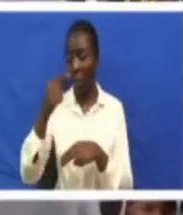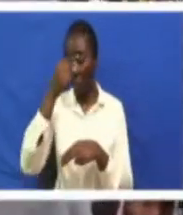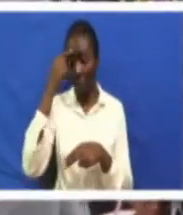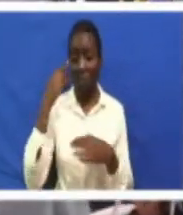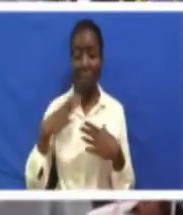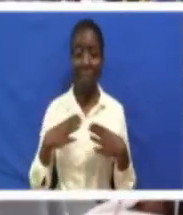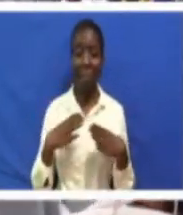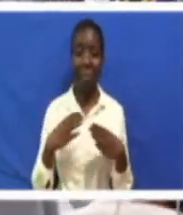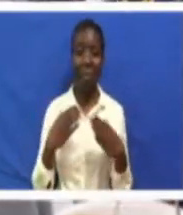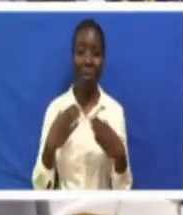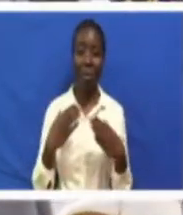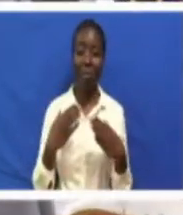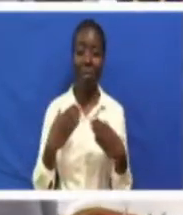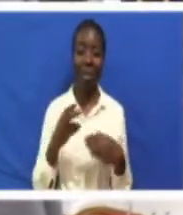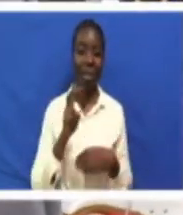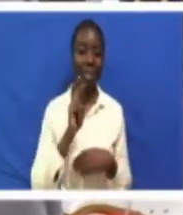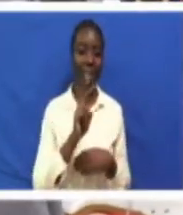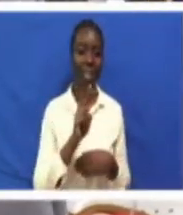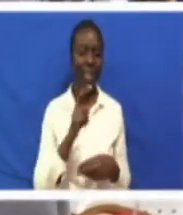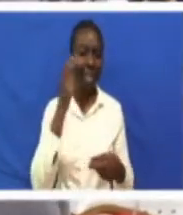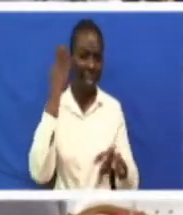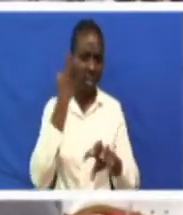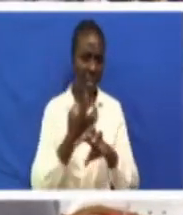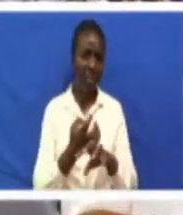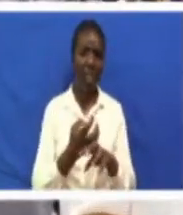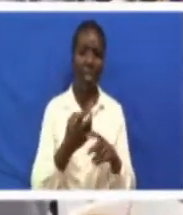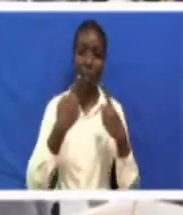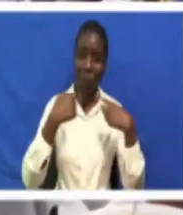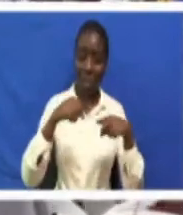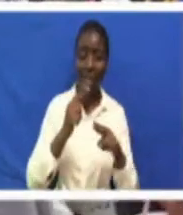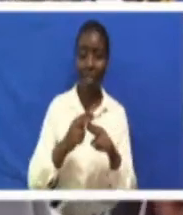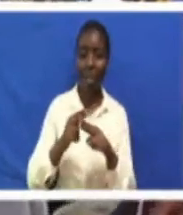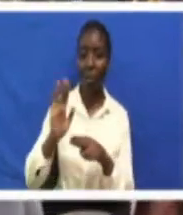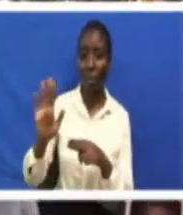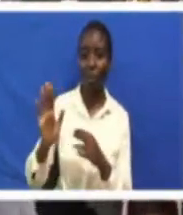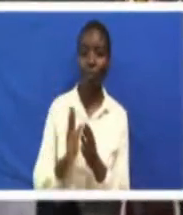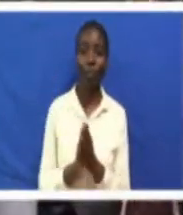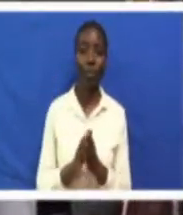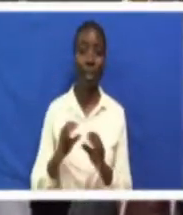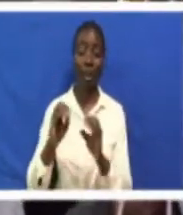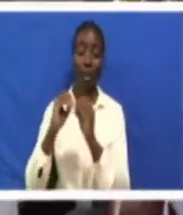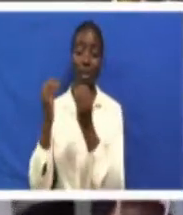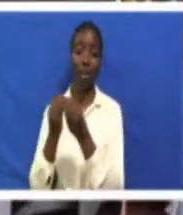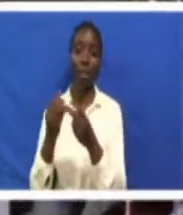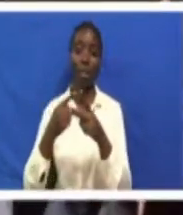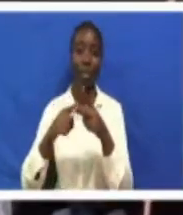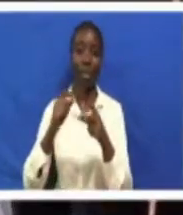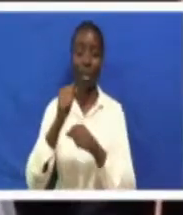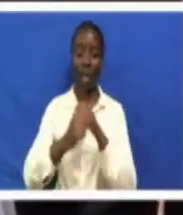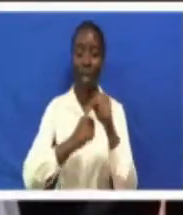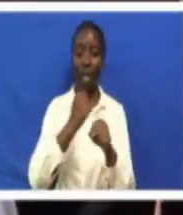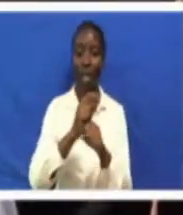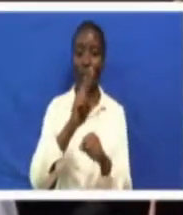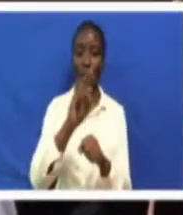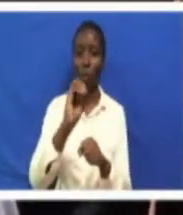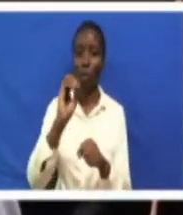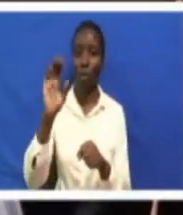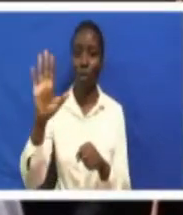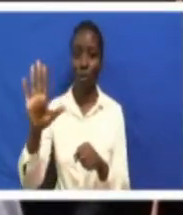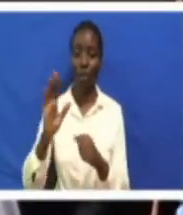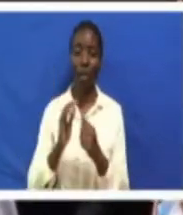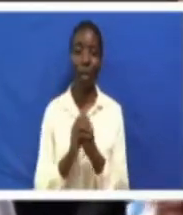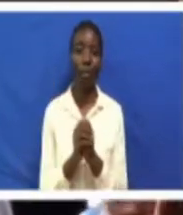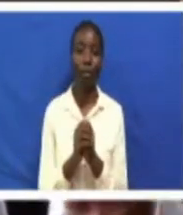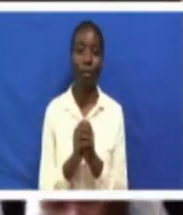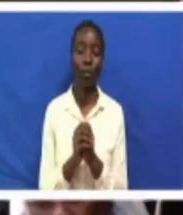difficult in pronouncing your name how do you pronounce it officially thank you the company was started the year 2005. interestingly we are Italy as